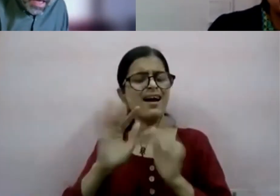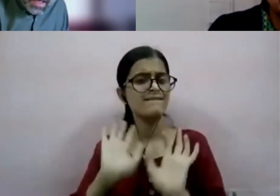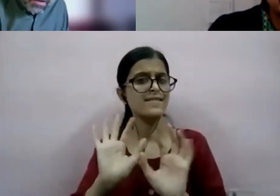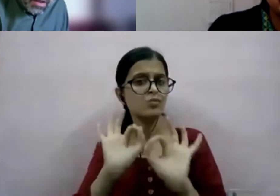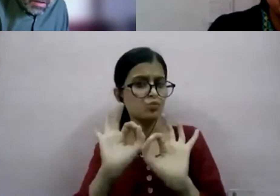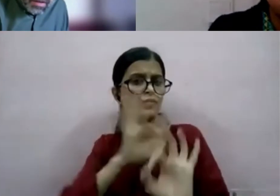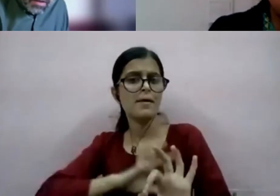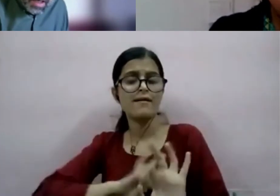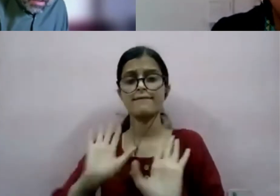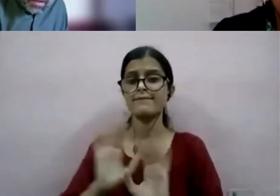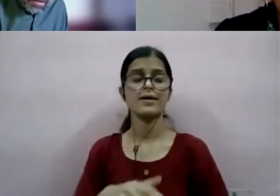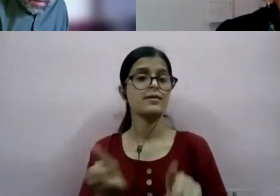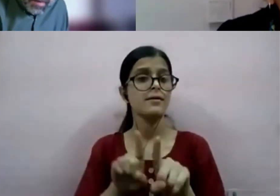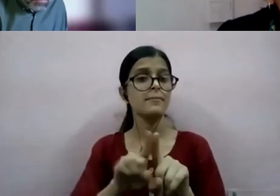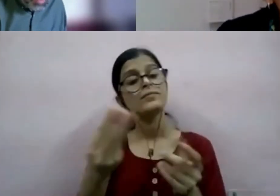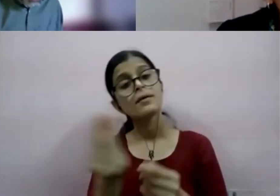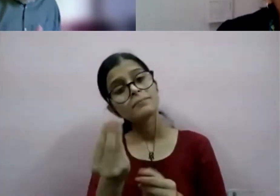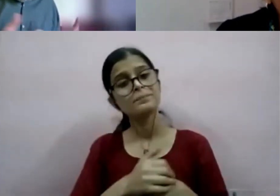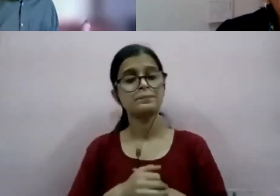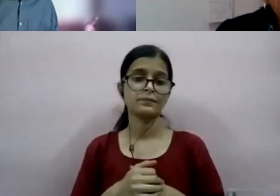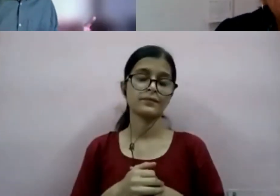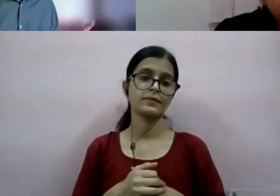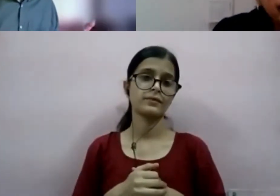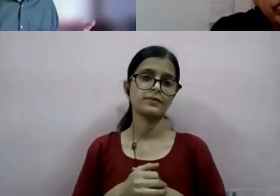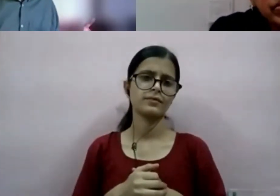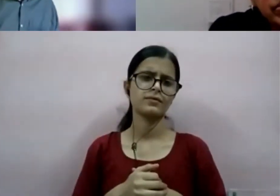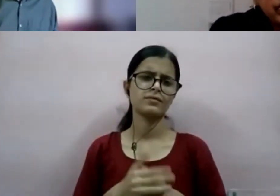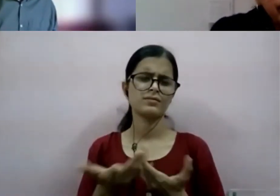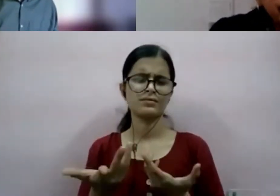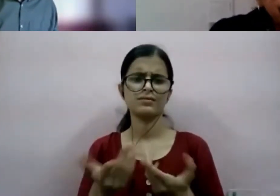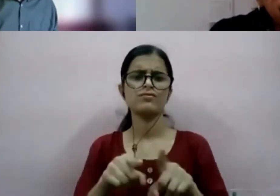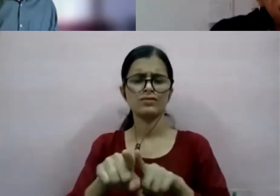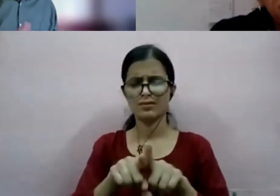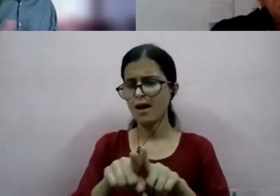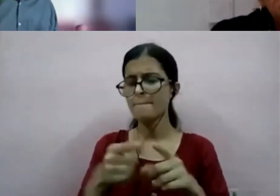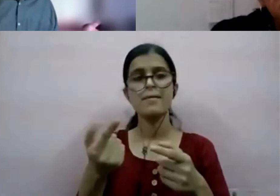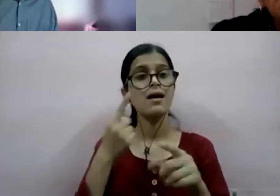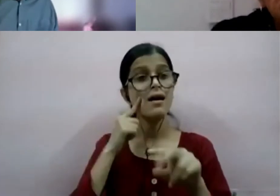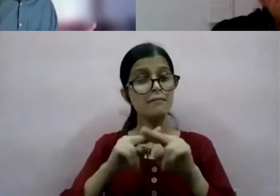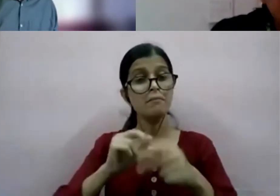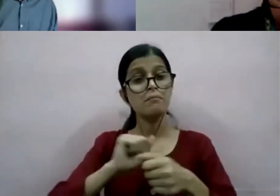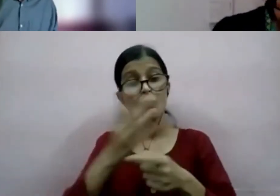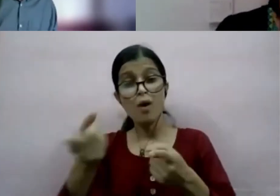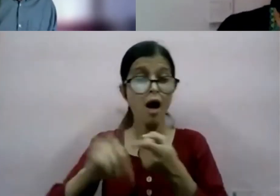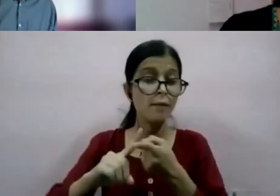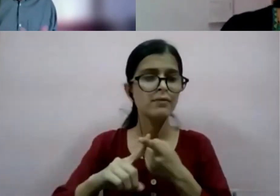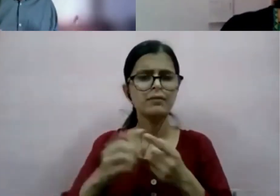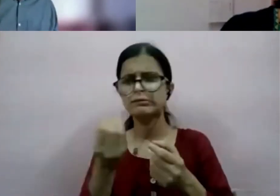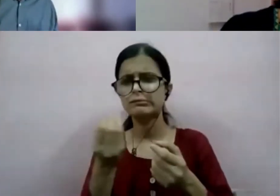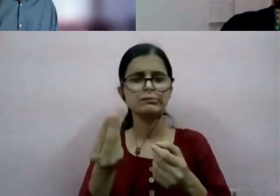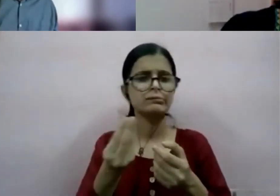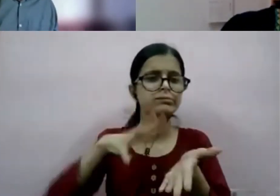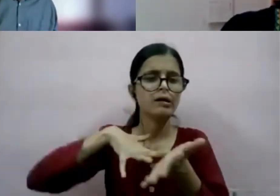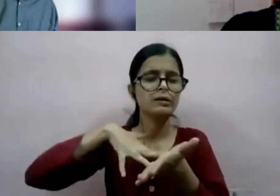look at, the other thing as well. What COVID did was it exposed weaknesses that were